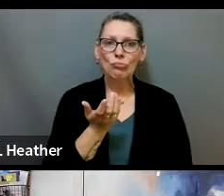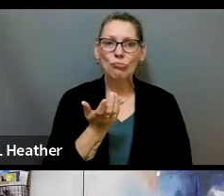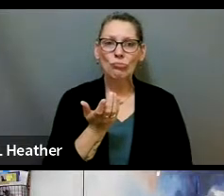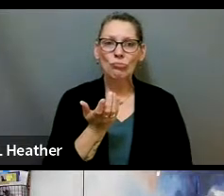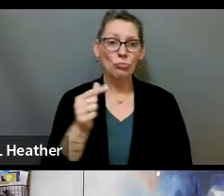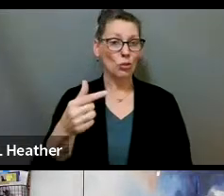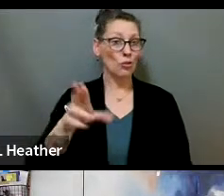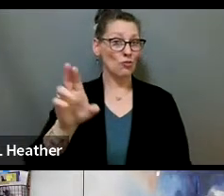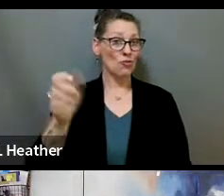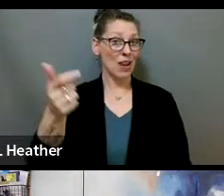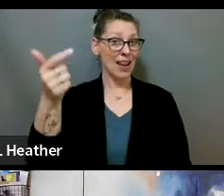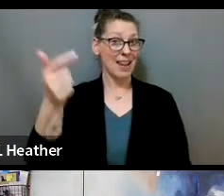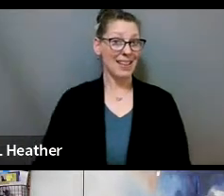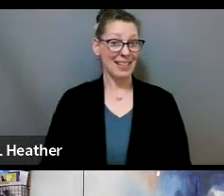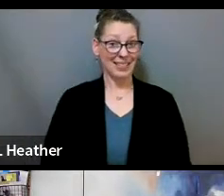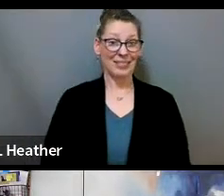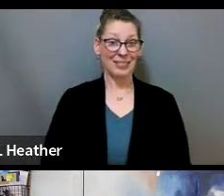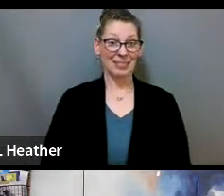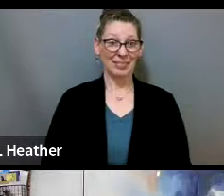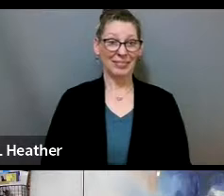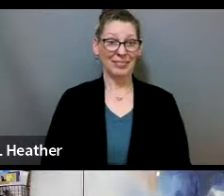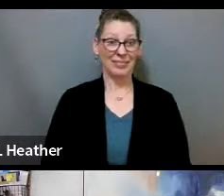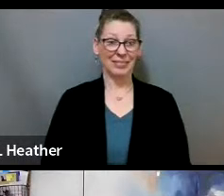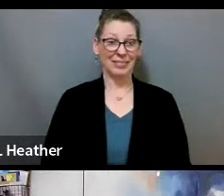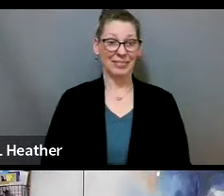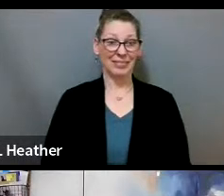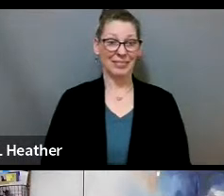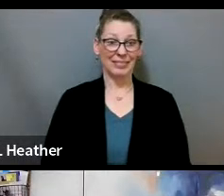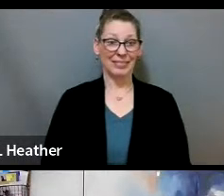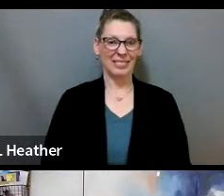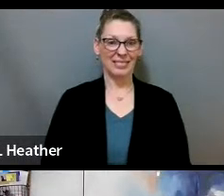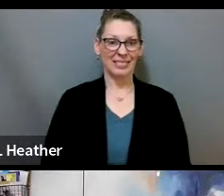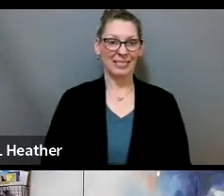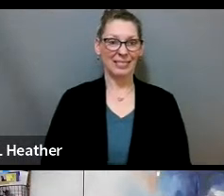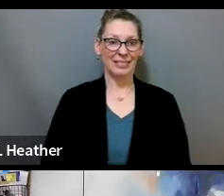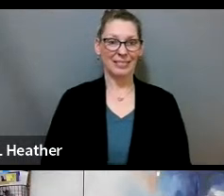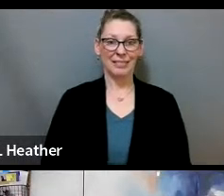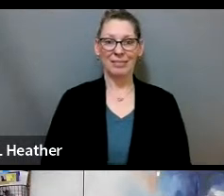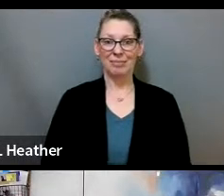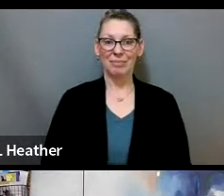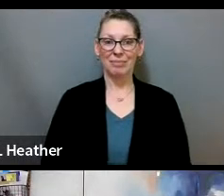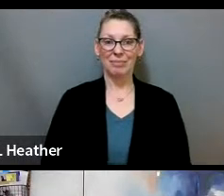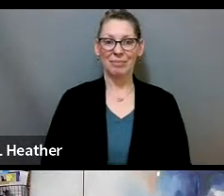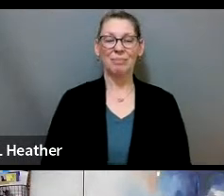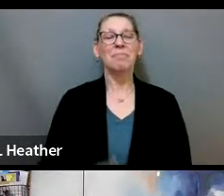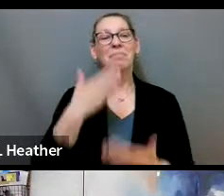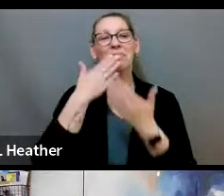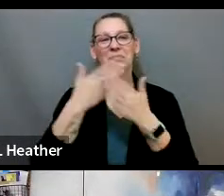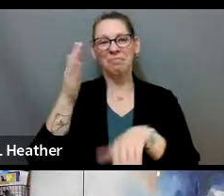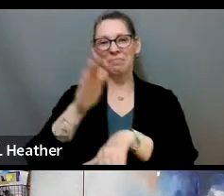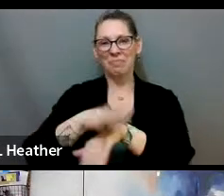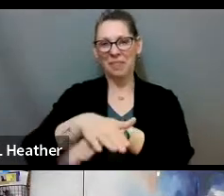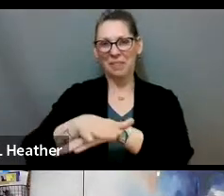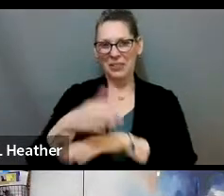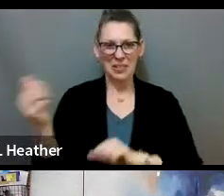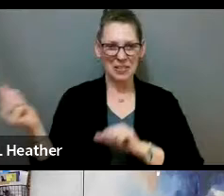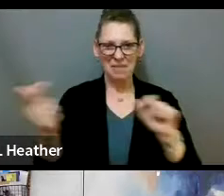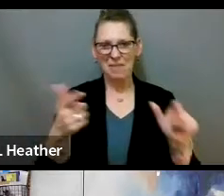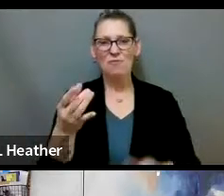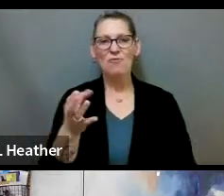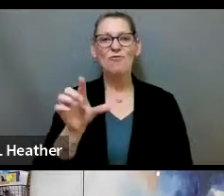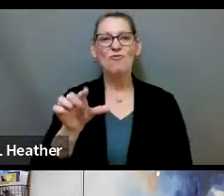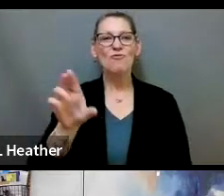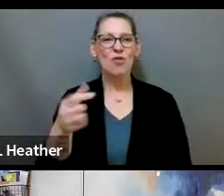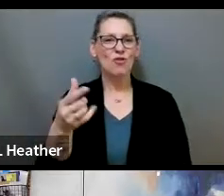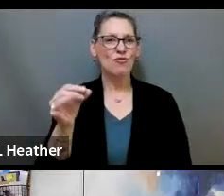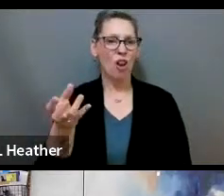Greg? Good afternoon, everyone. I'm Greg Johnson,